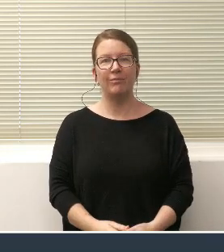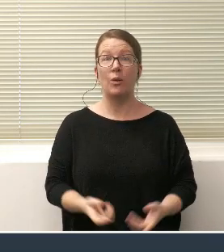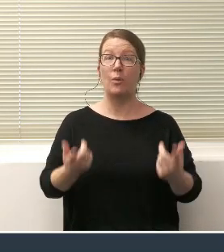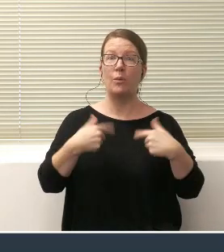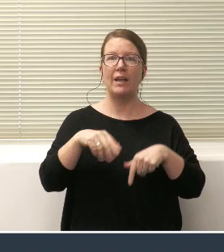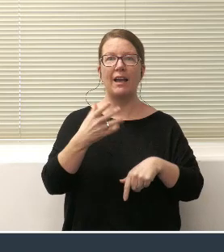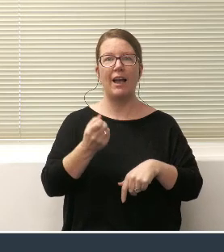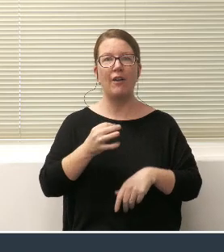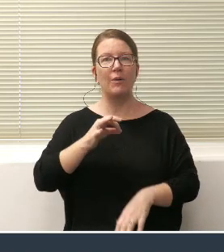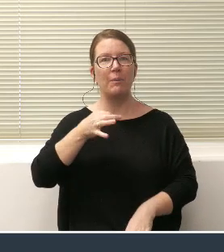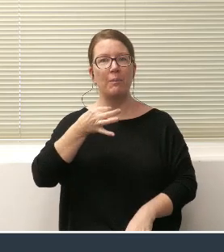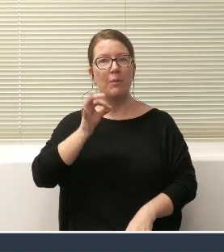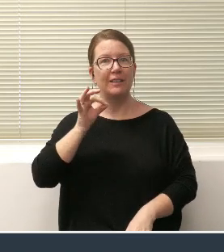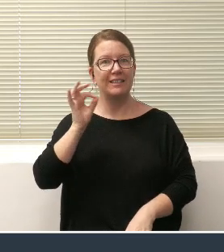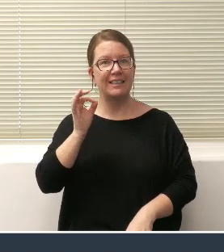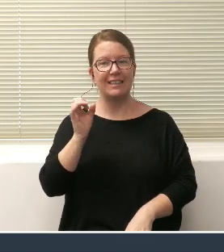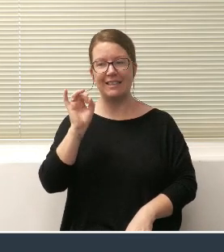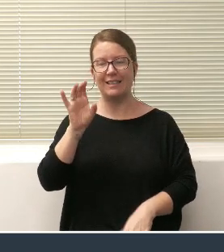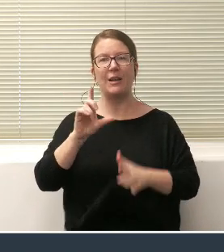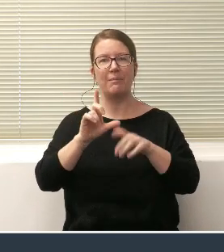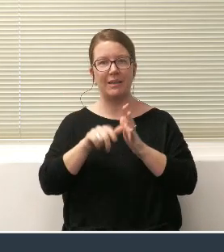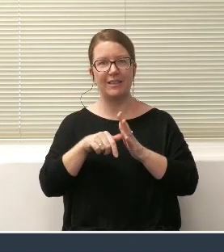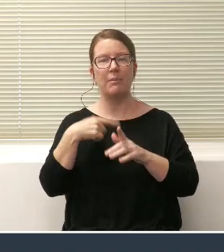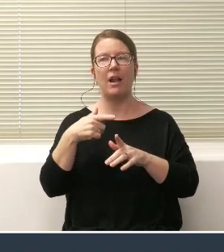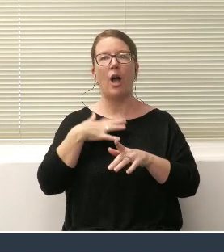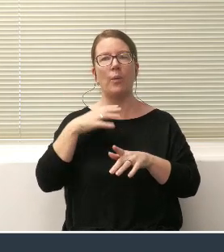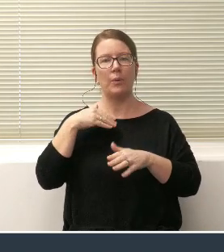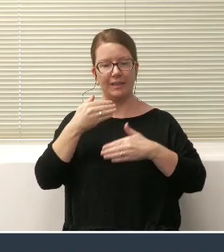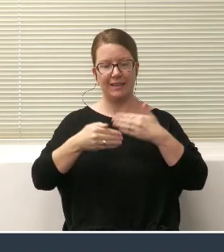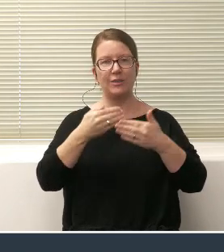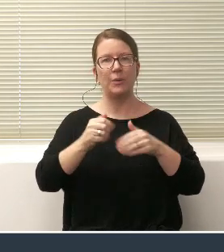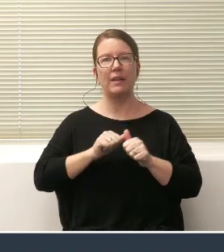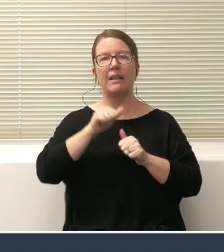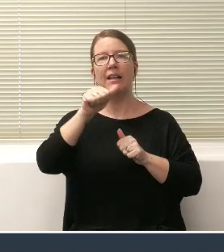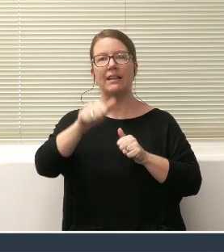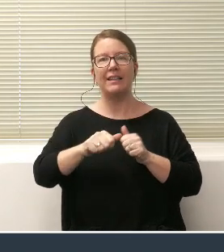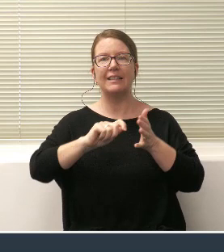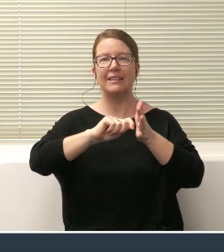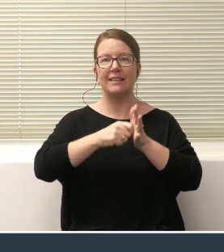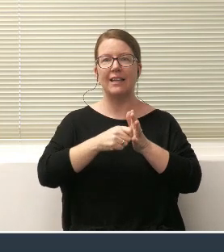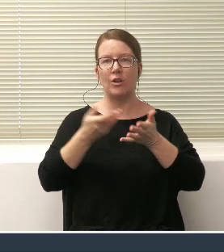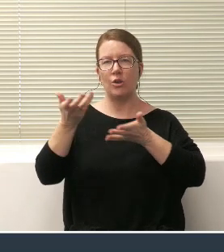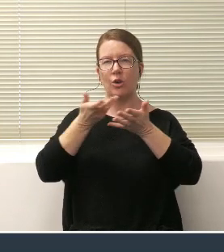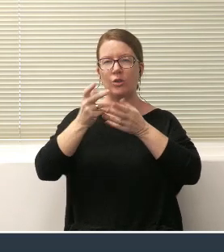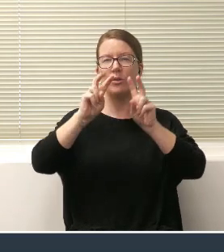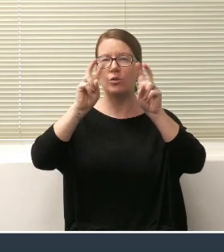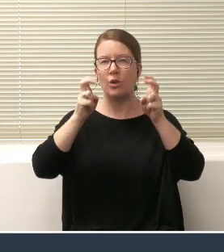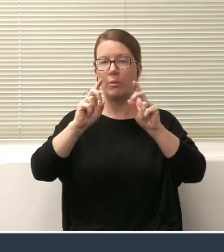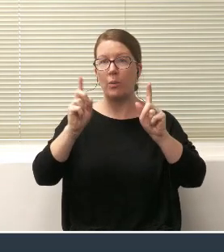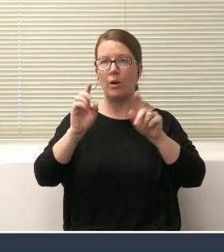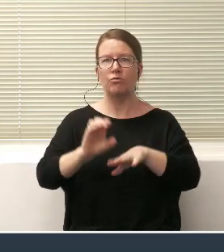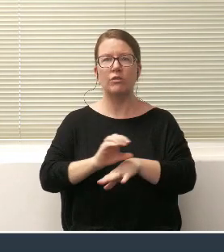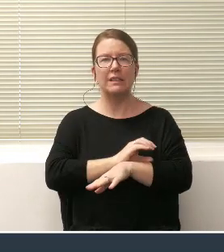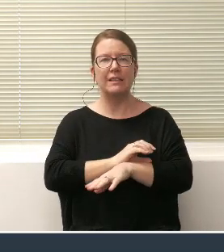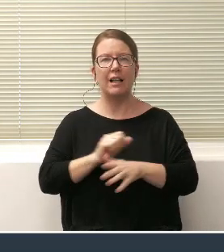We do have morning tea scheduled for 10 minutes, but I will continue on to our next key consultation topic, which is the